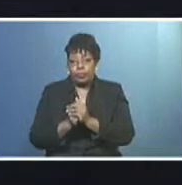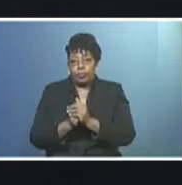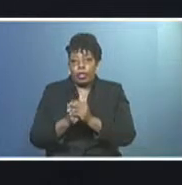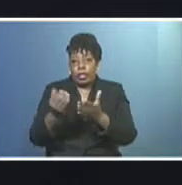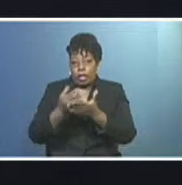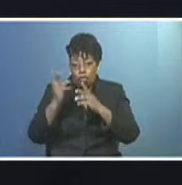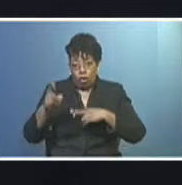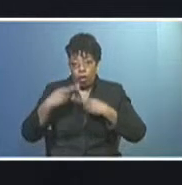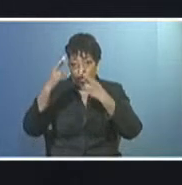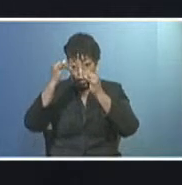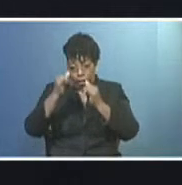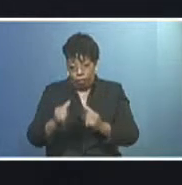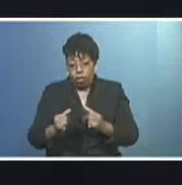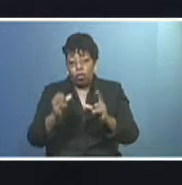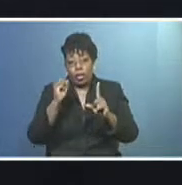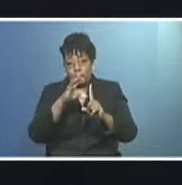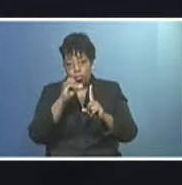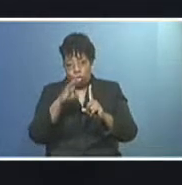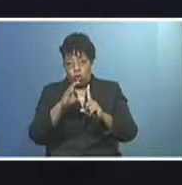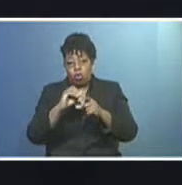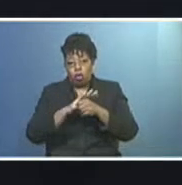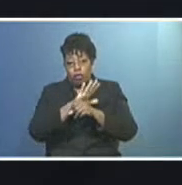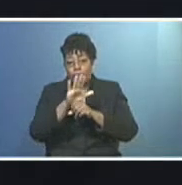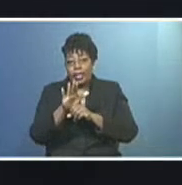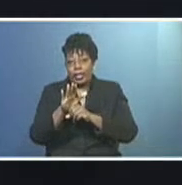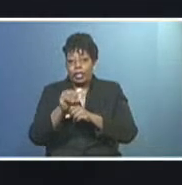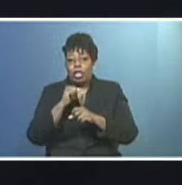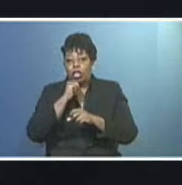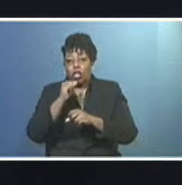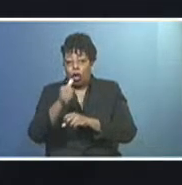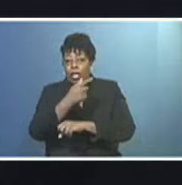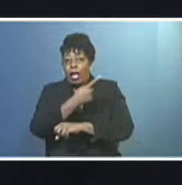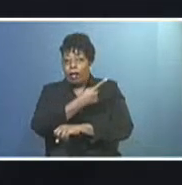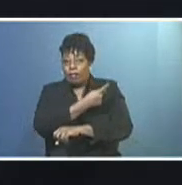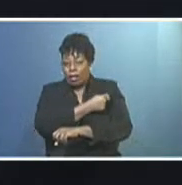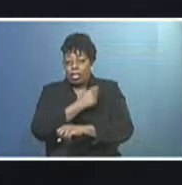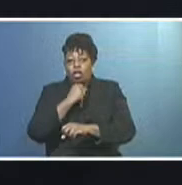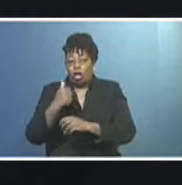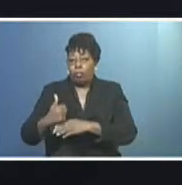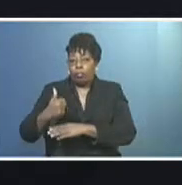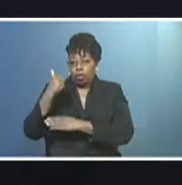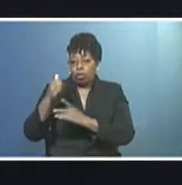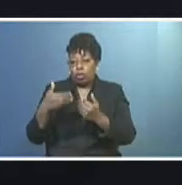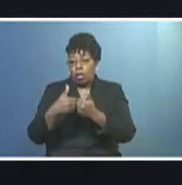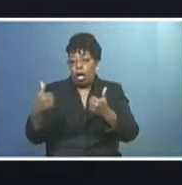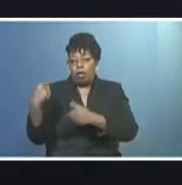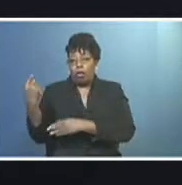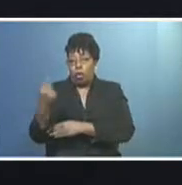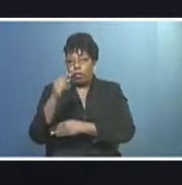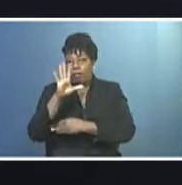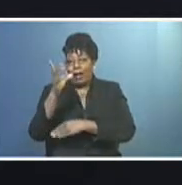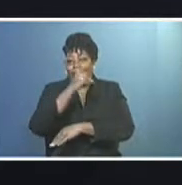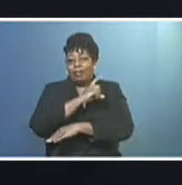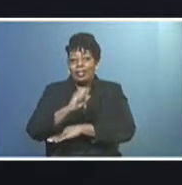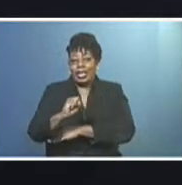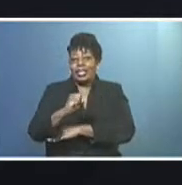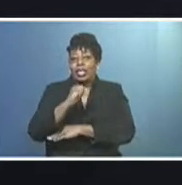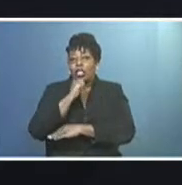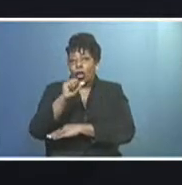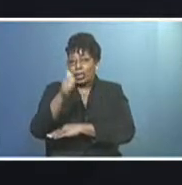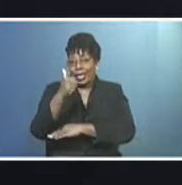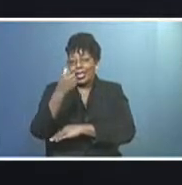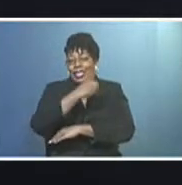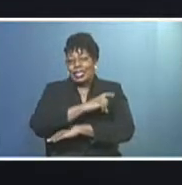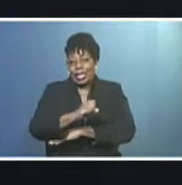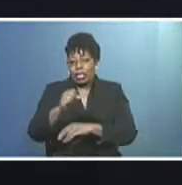that individuals who are exposed to COVID-19 and are unvaccinated or unboosted quarantine for 5 days instead of 10 days, and also